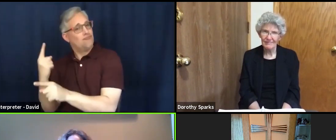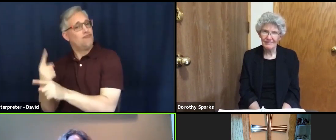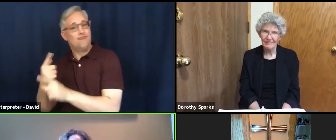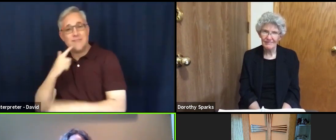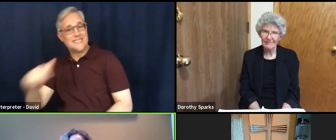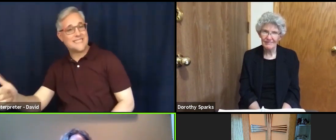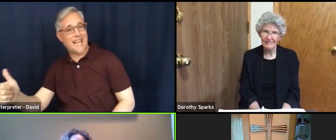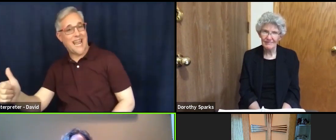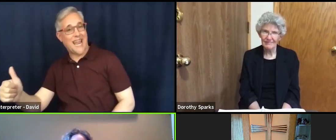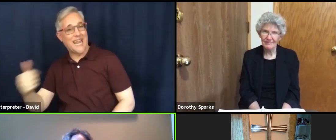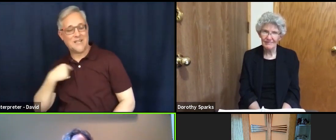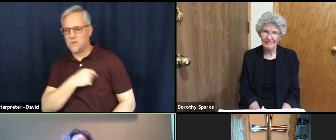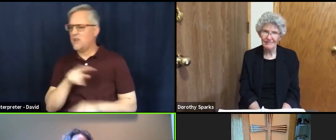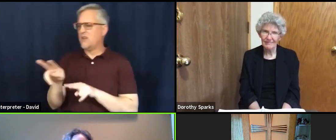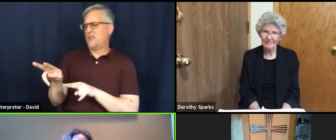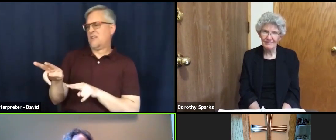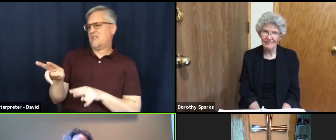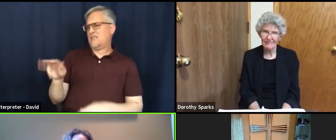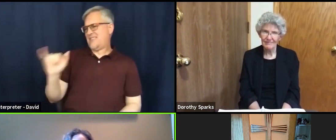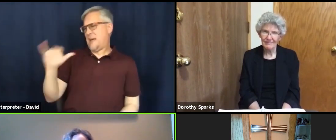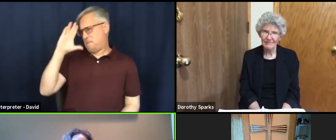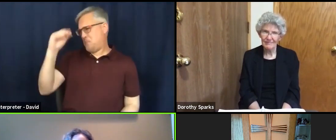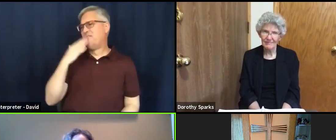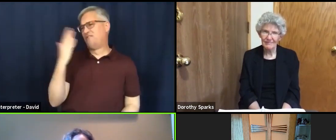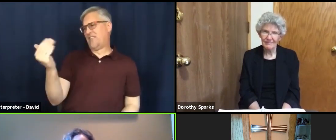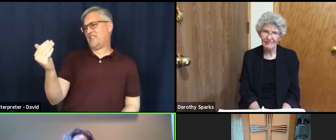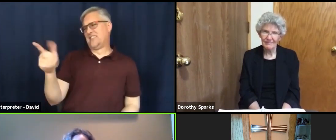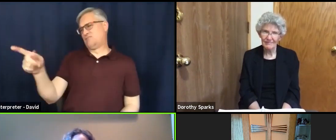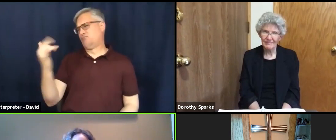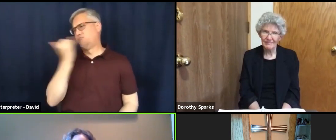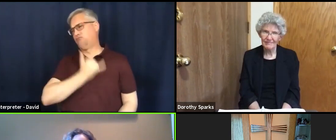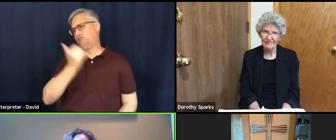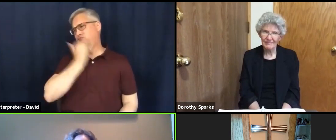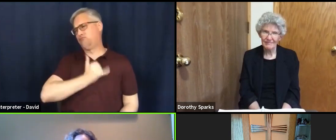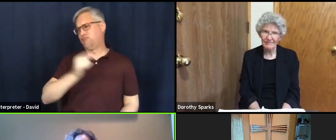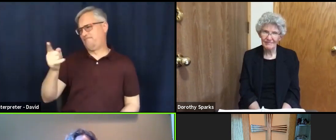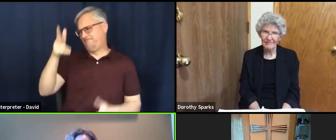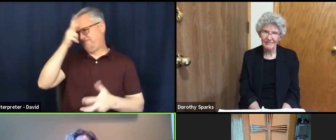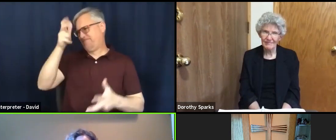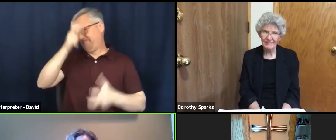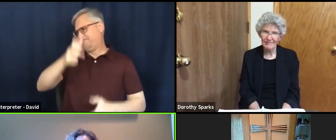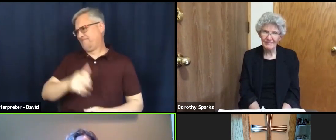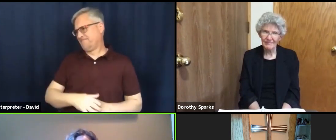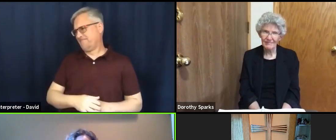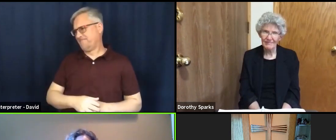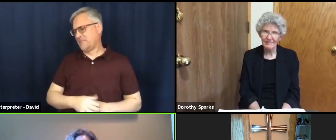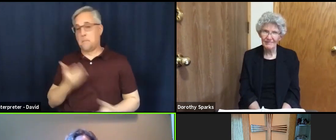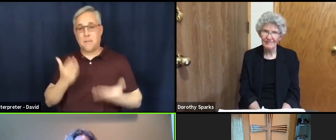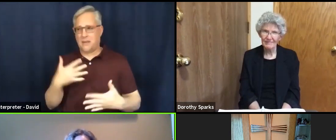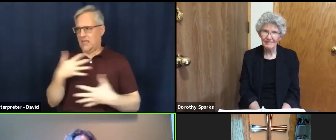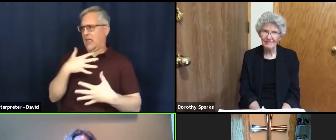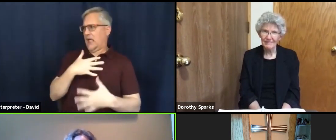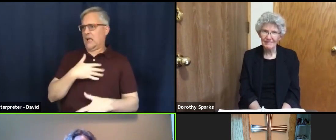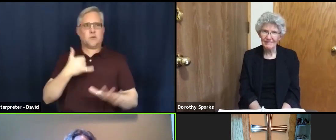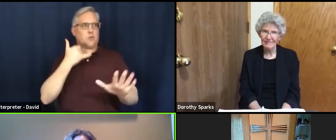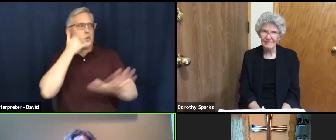we're gonna say, that 15-year-old, look at what he's doing. He is so naughty. And we're probably gonna call the police.